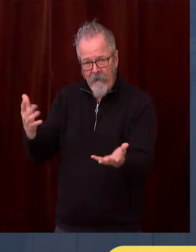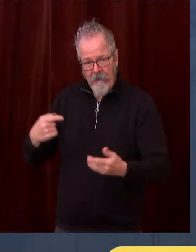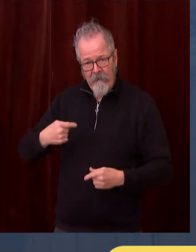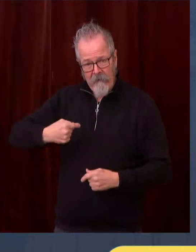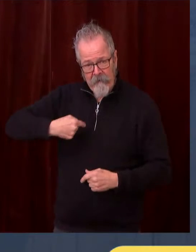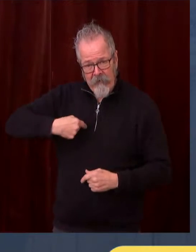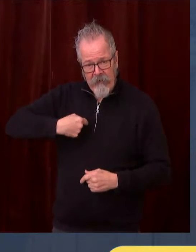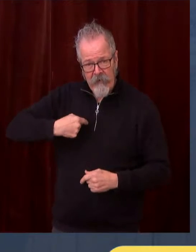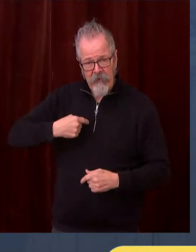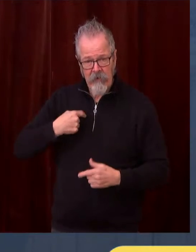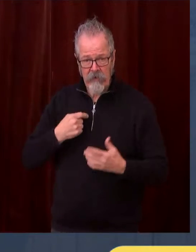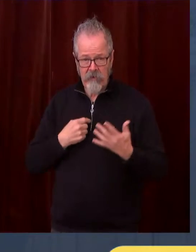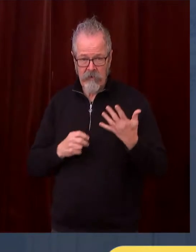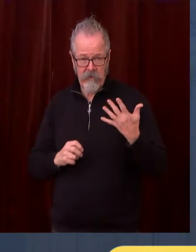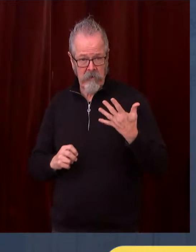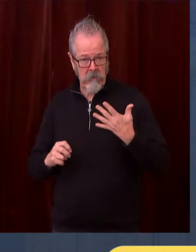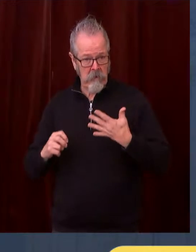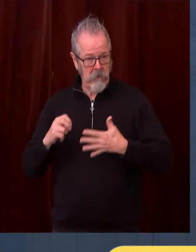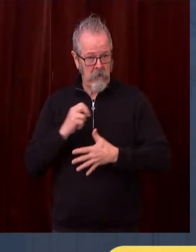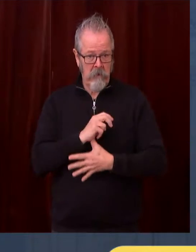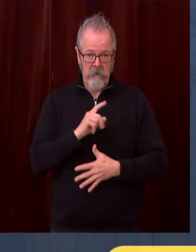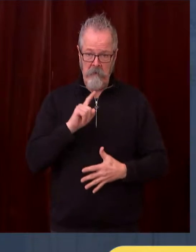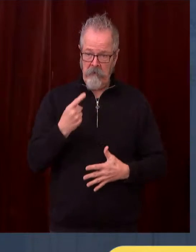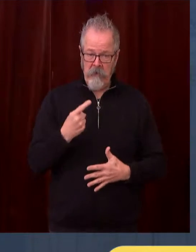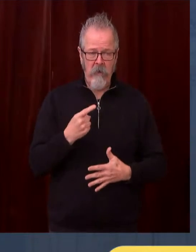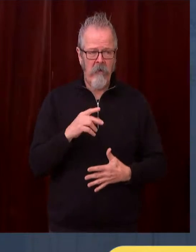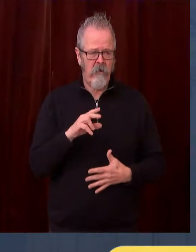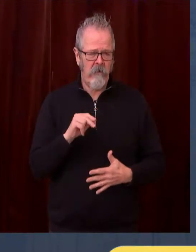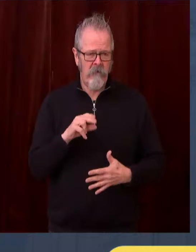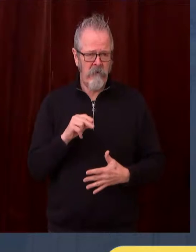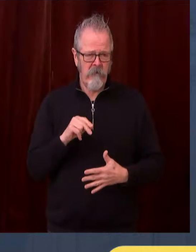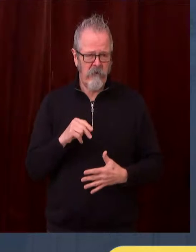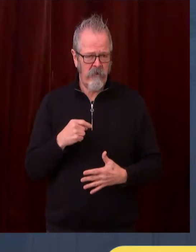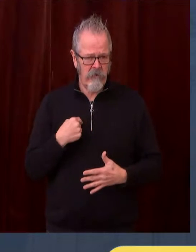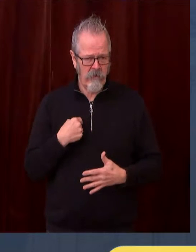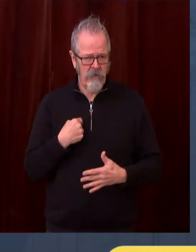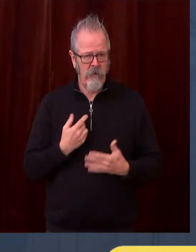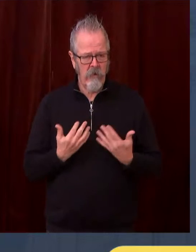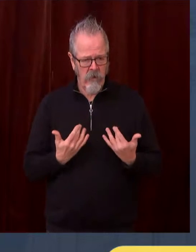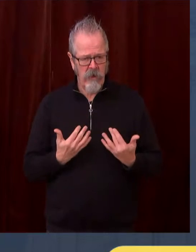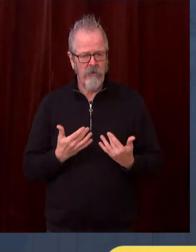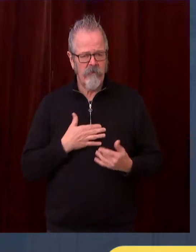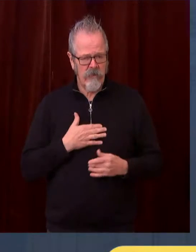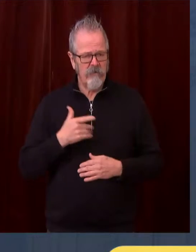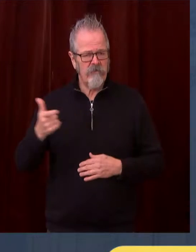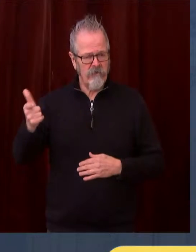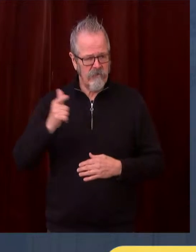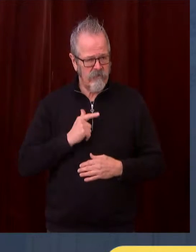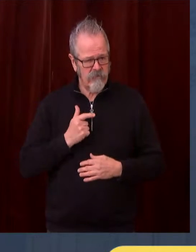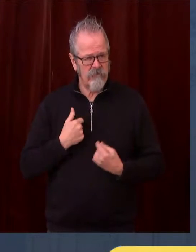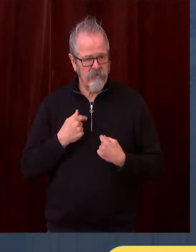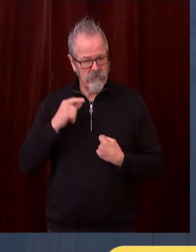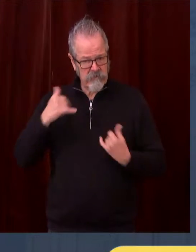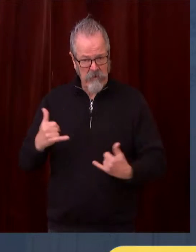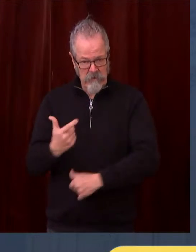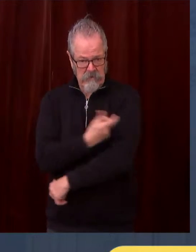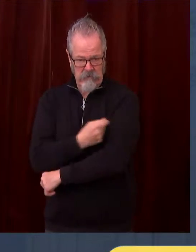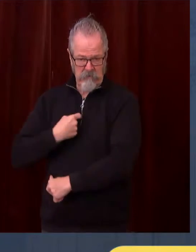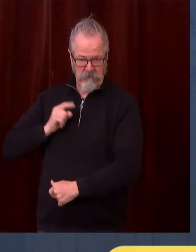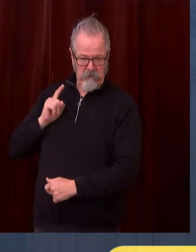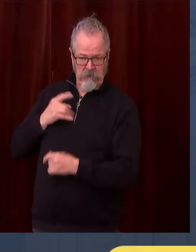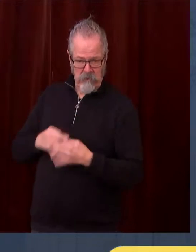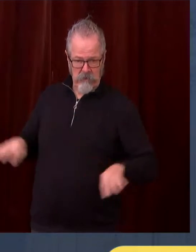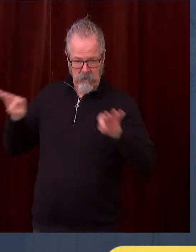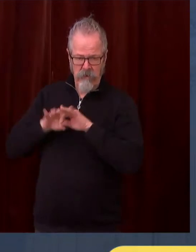appropriate. But as I said, the first doses are going to these healthcare workers who have stepped right into the front line of battle and shown